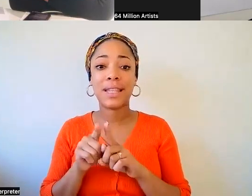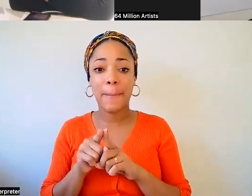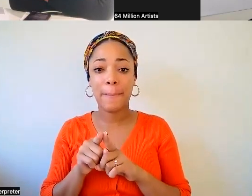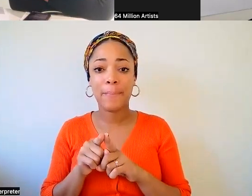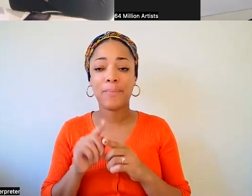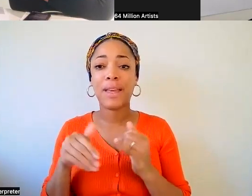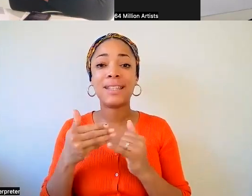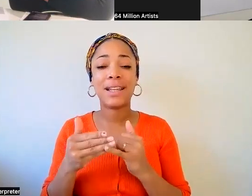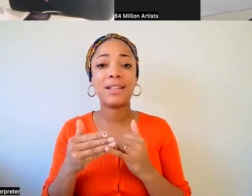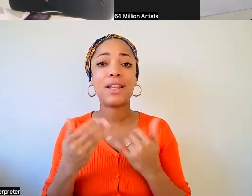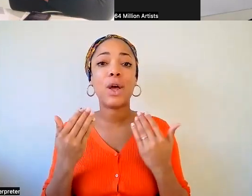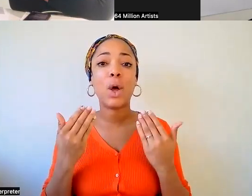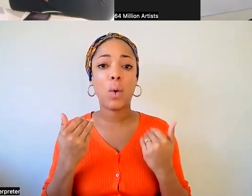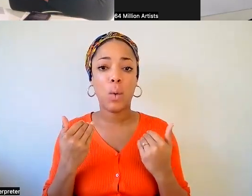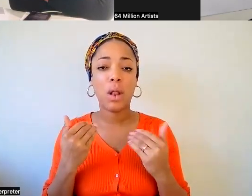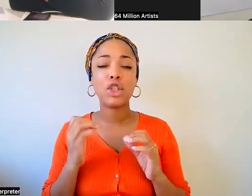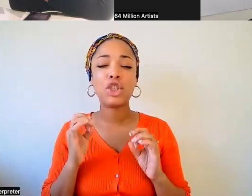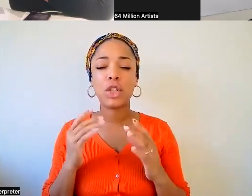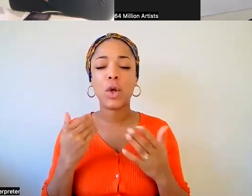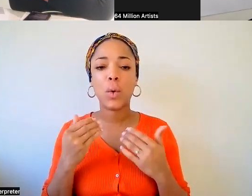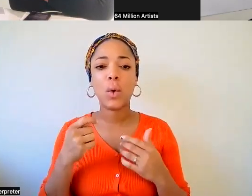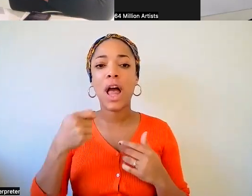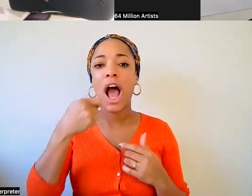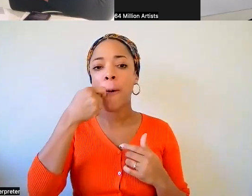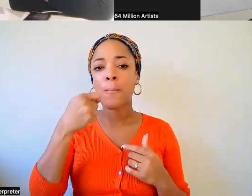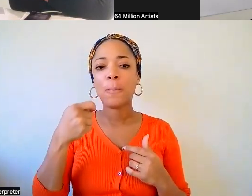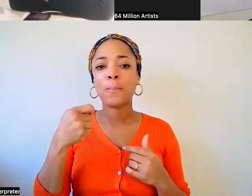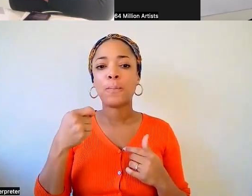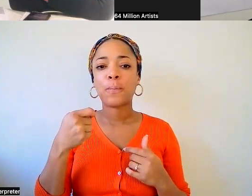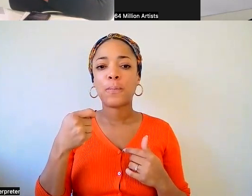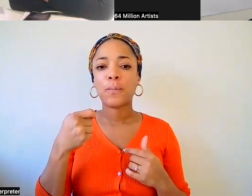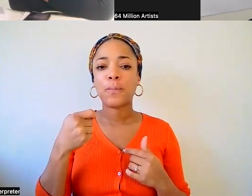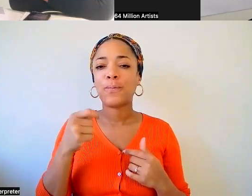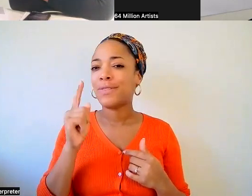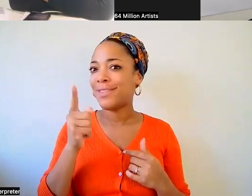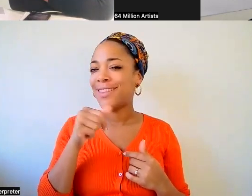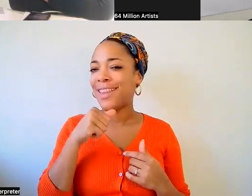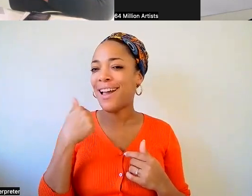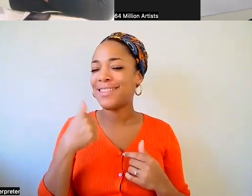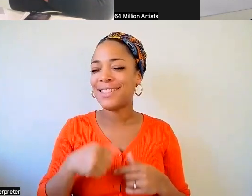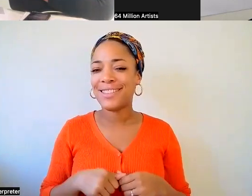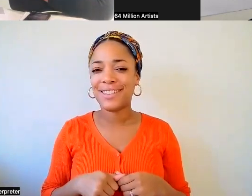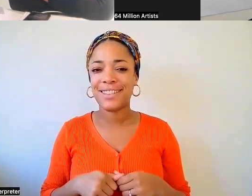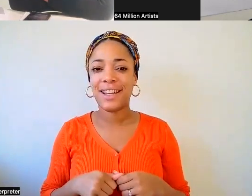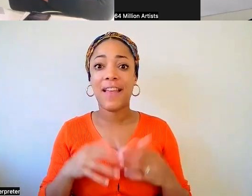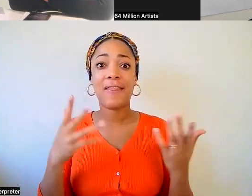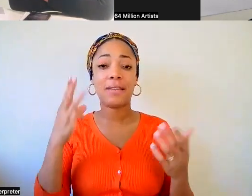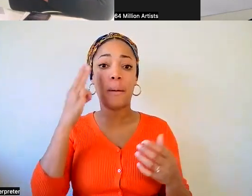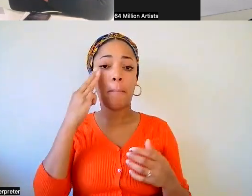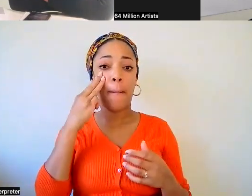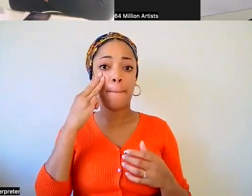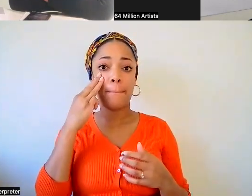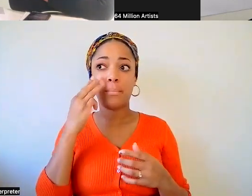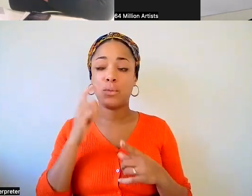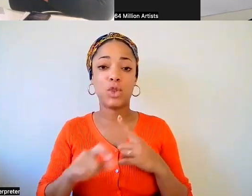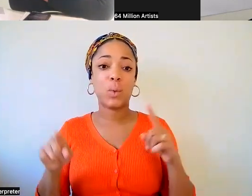cool, just cool, into the mouth. Oh, nice. And there's my mum, she's doing the same.